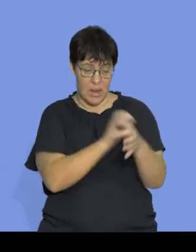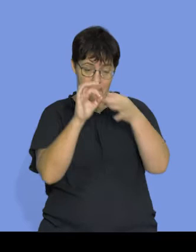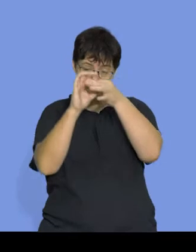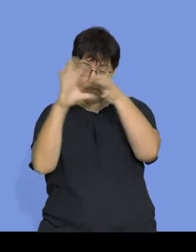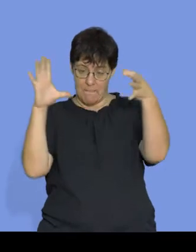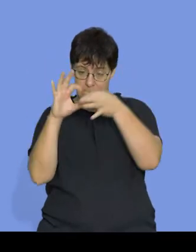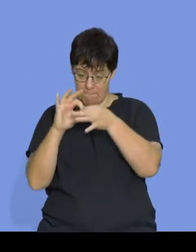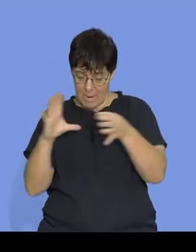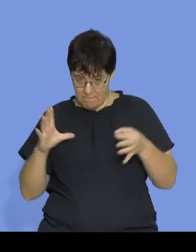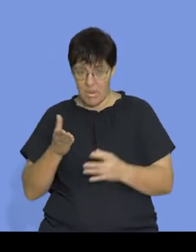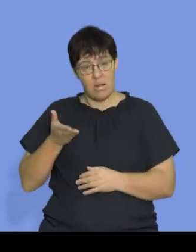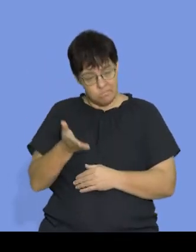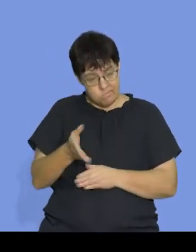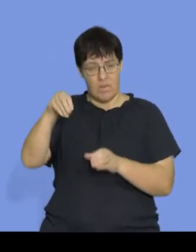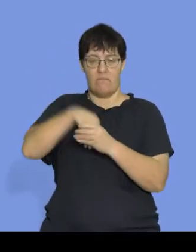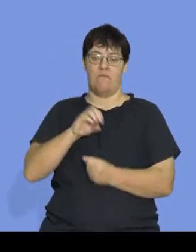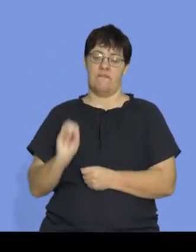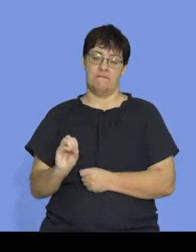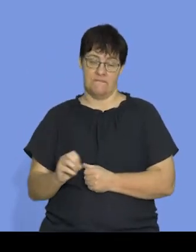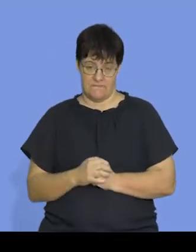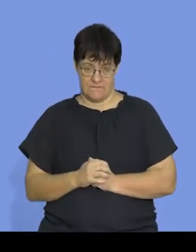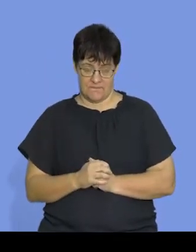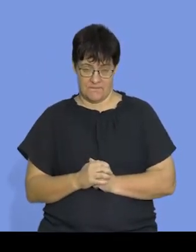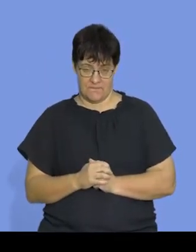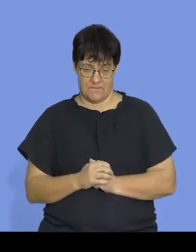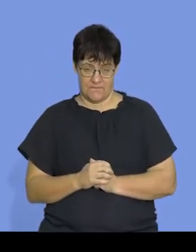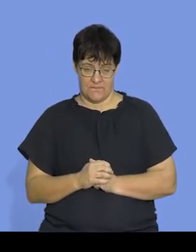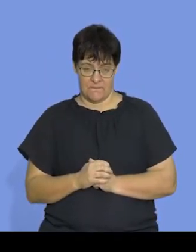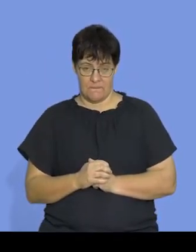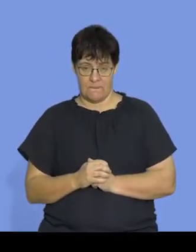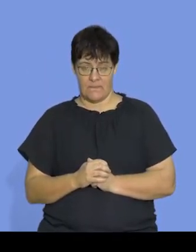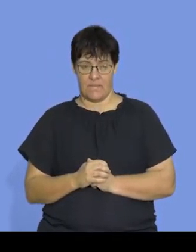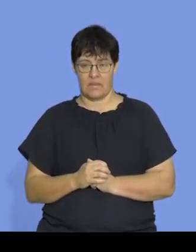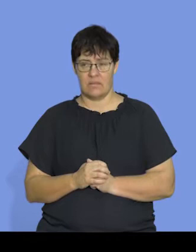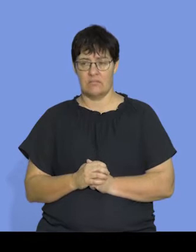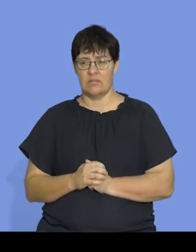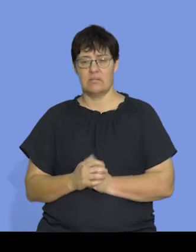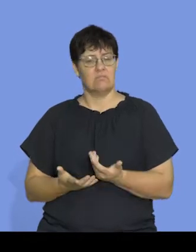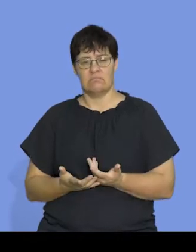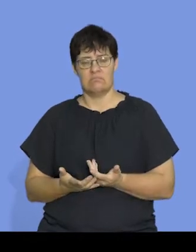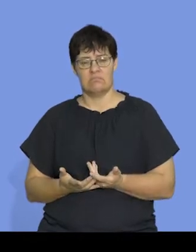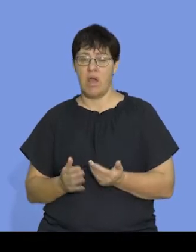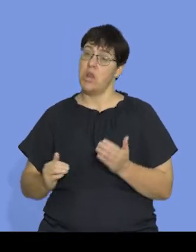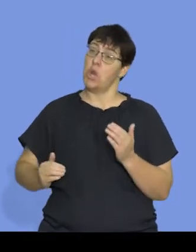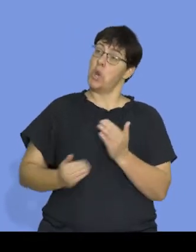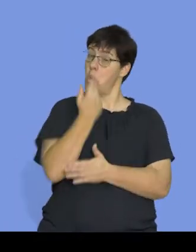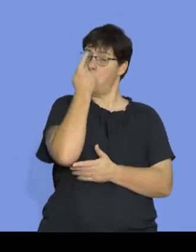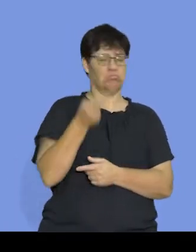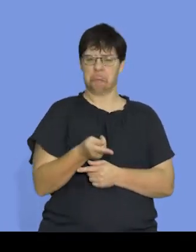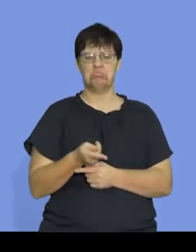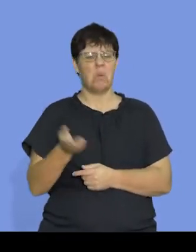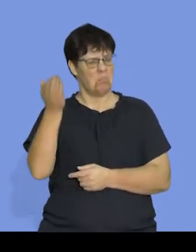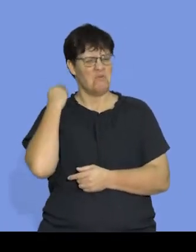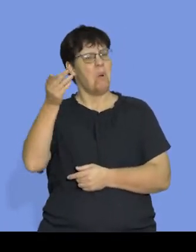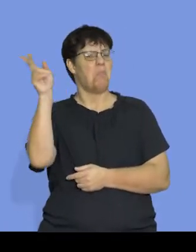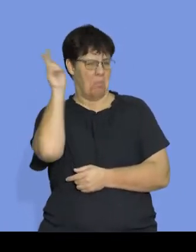big idea in as far as, a chemical change is concerned. This is something that is not entirely new to us, okay? You can tell